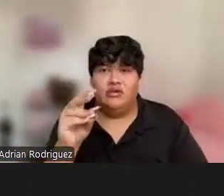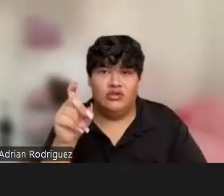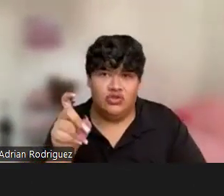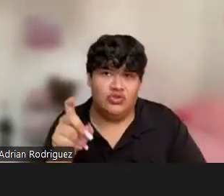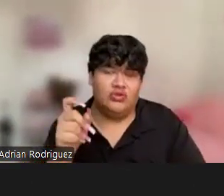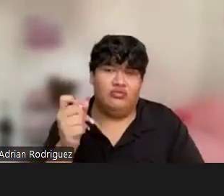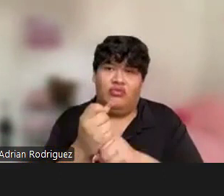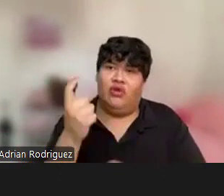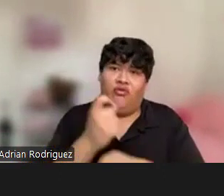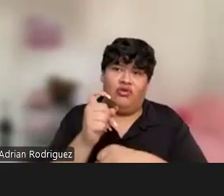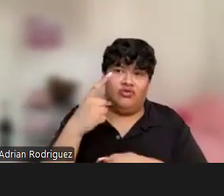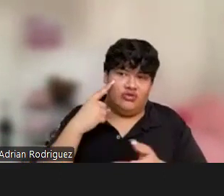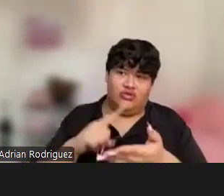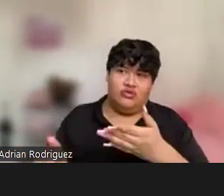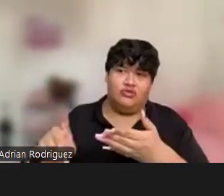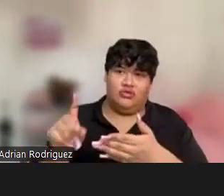year.